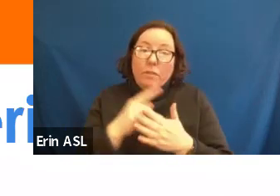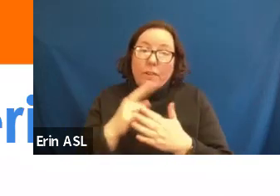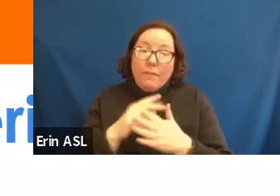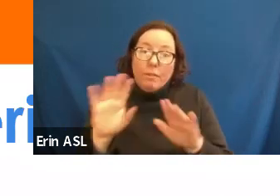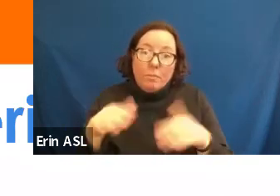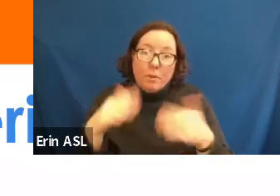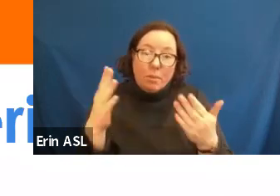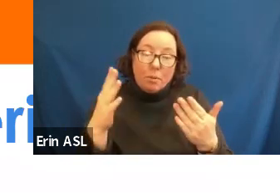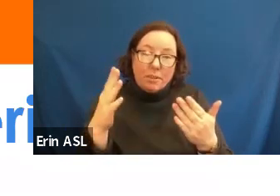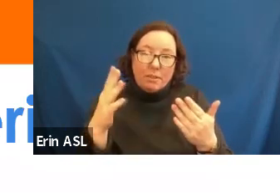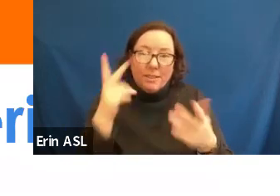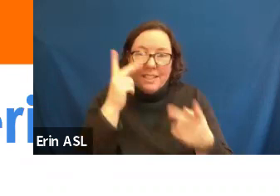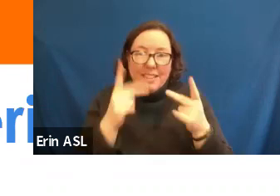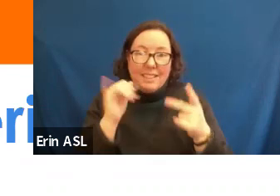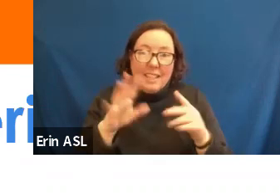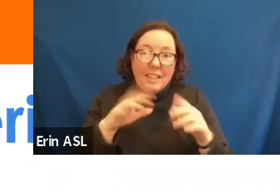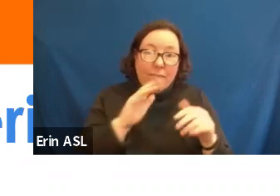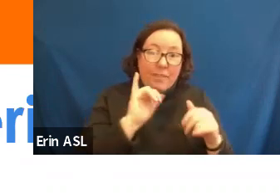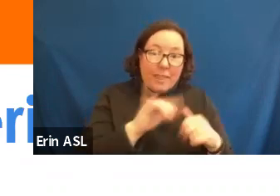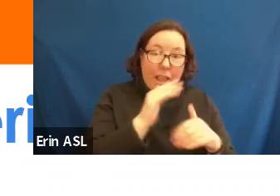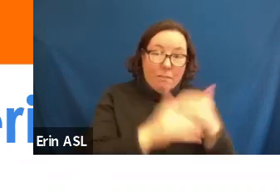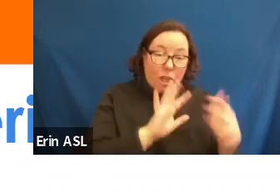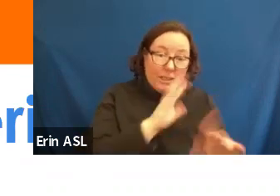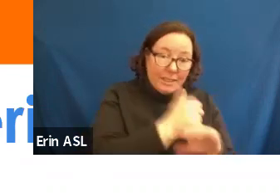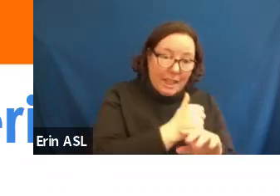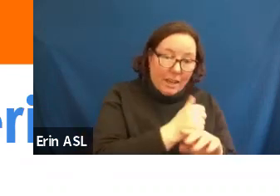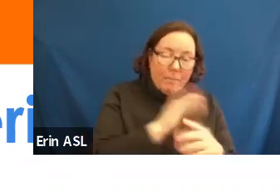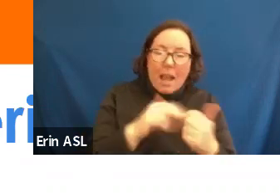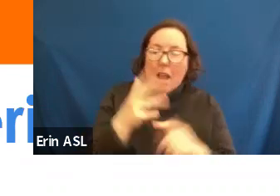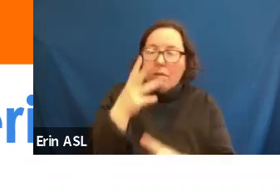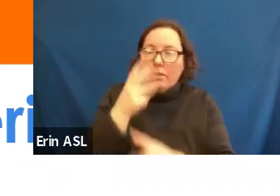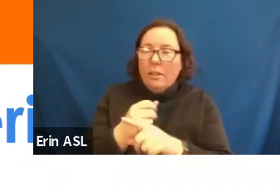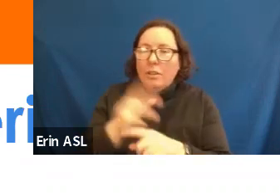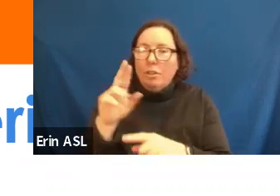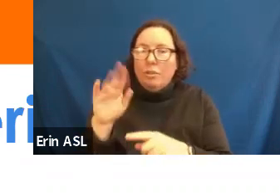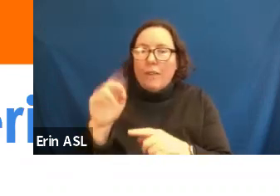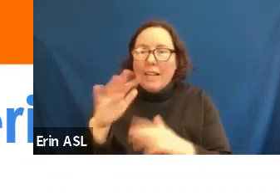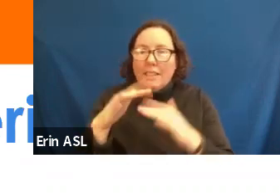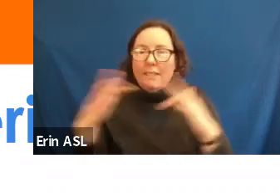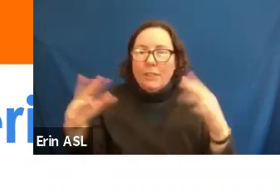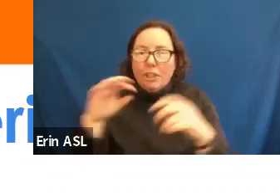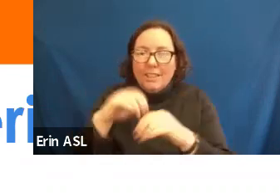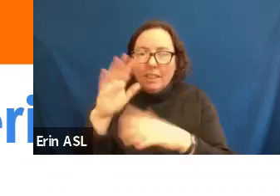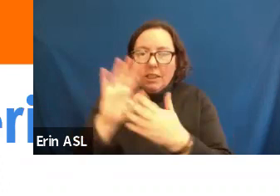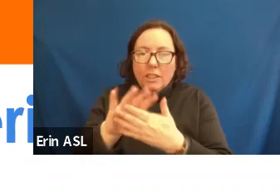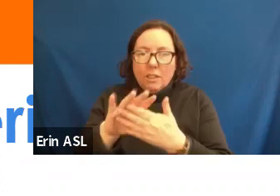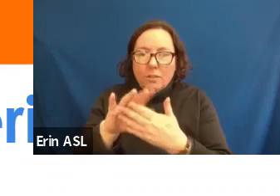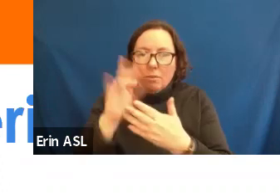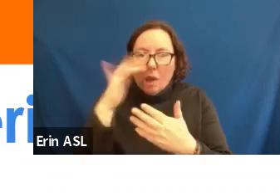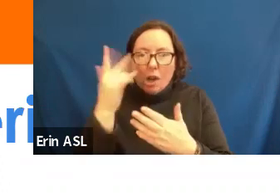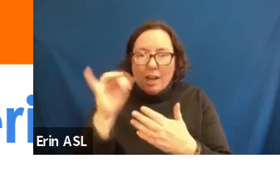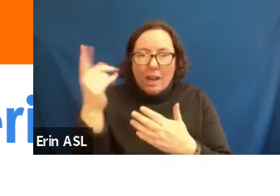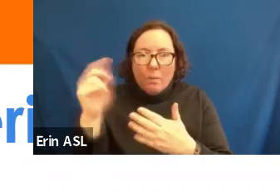proposals for their impact on racial diversity. So this gets to, I think, Ms. Lum,